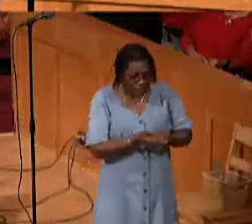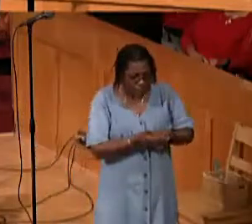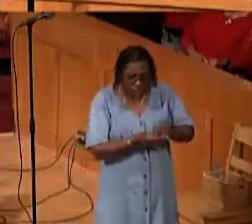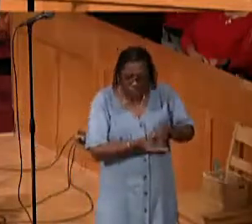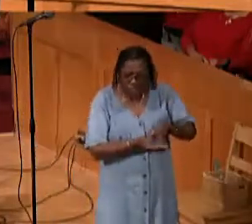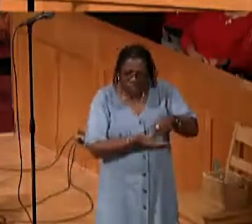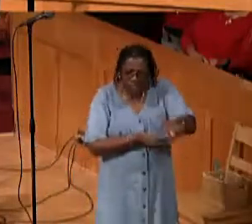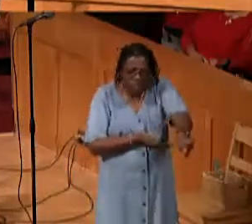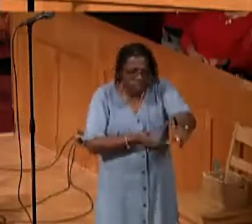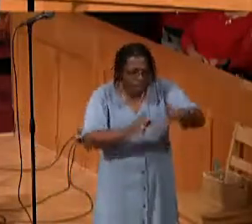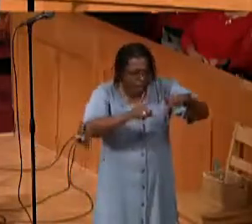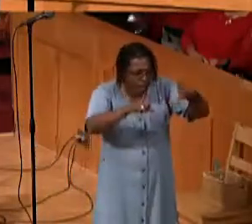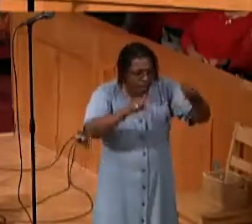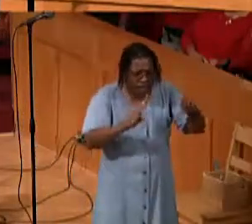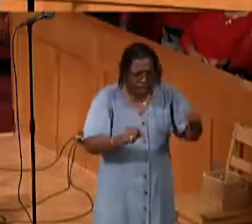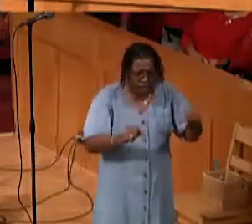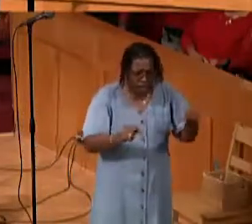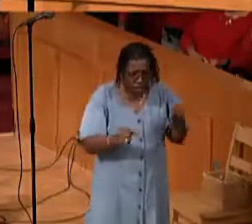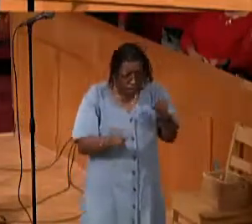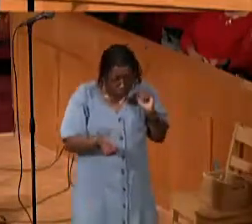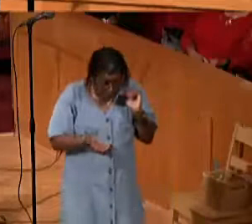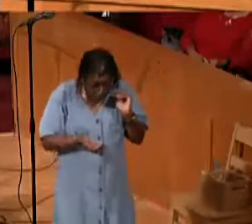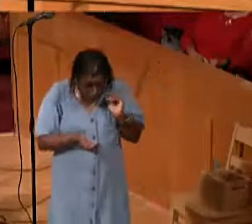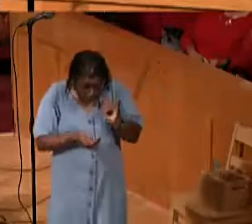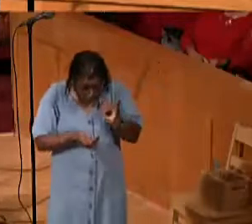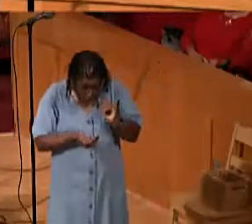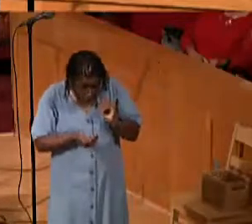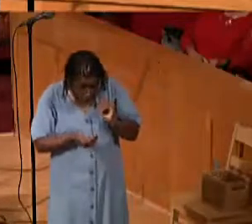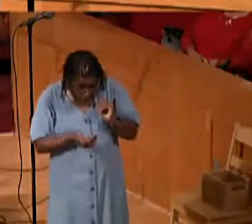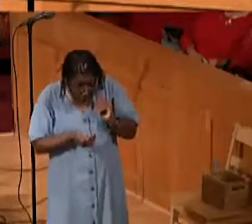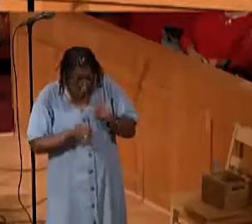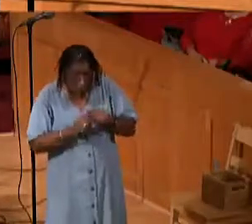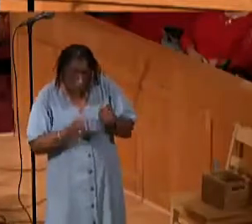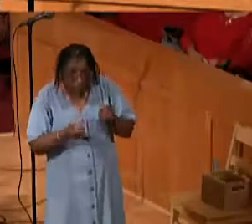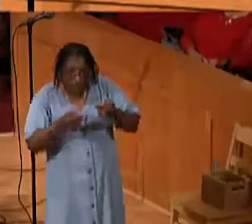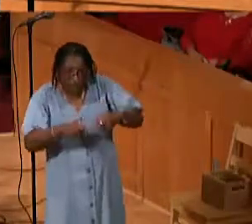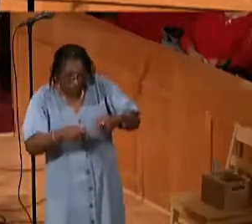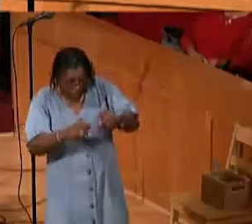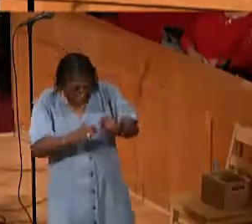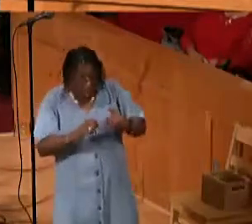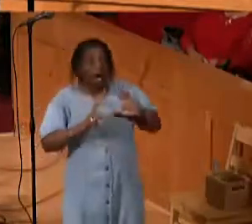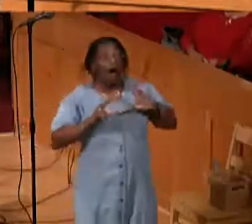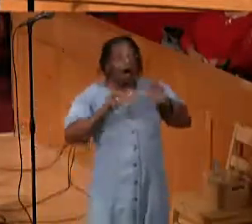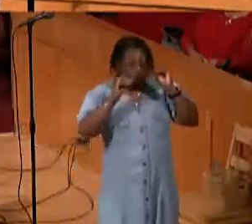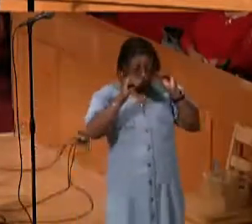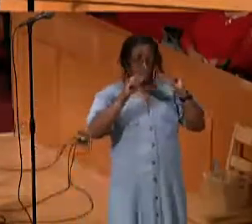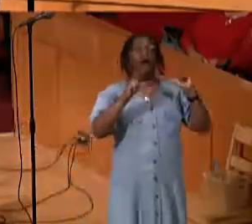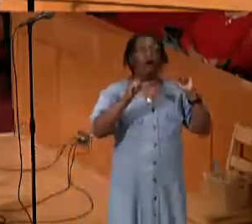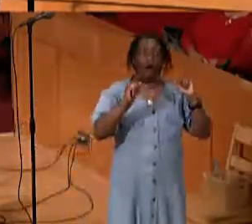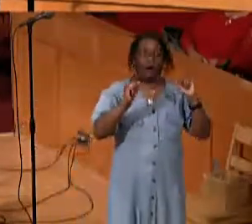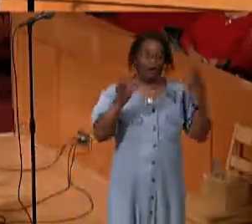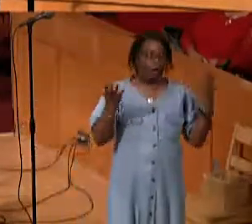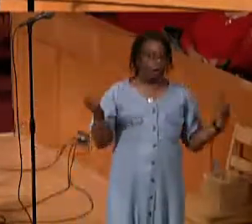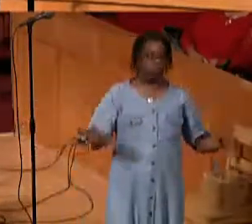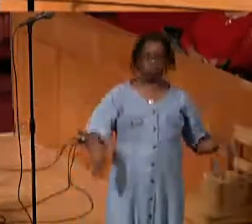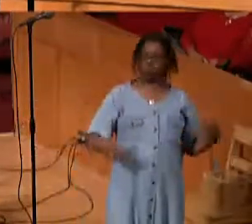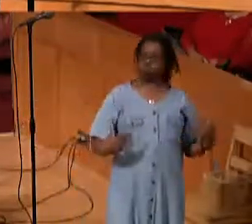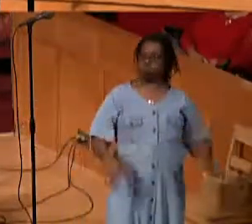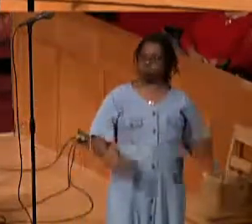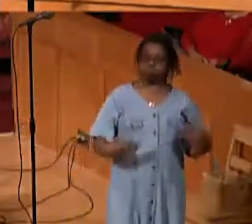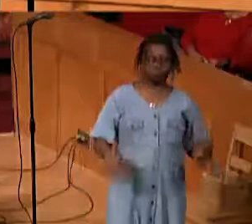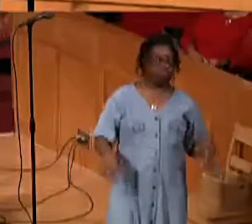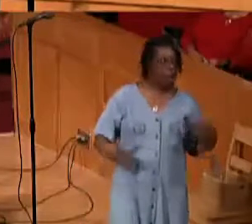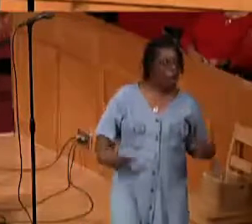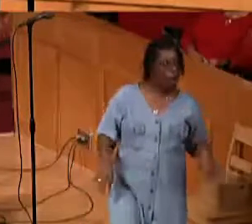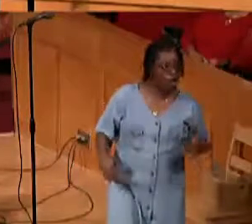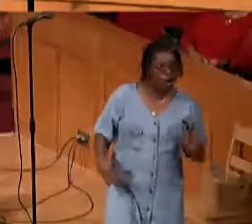turned out to be something else. You were short on Monday. Do I have a witness here? And thought Friday was